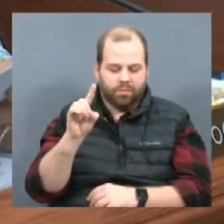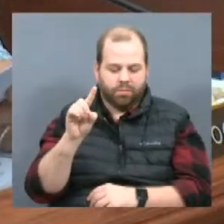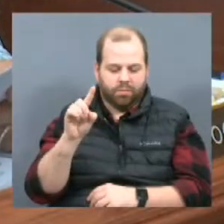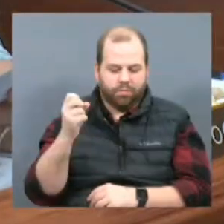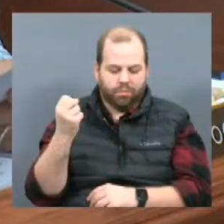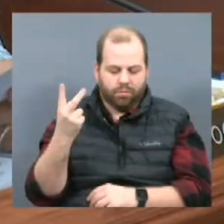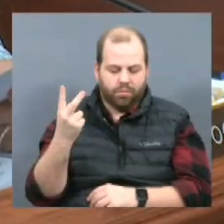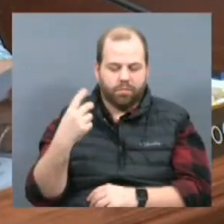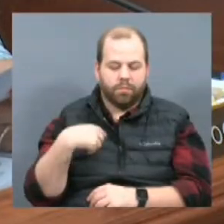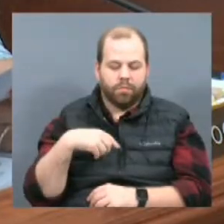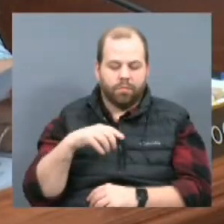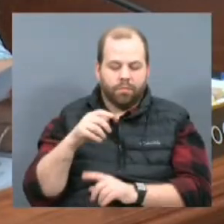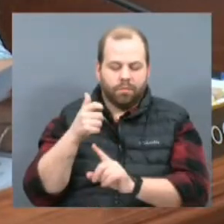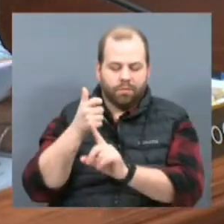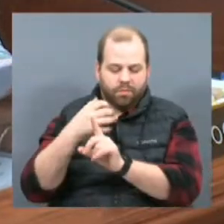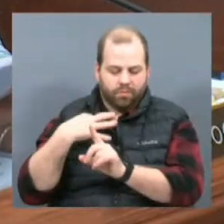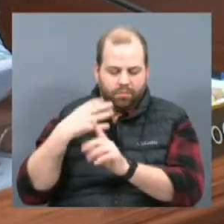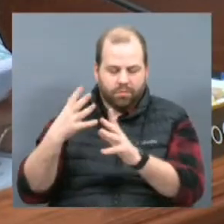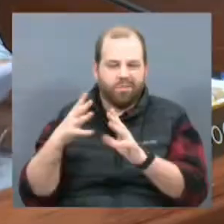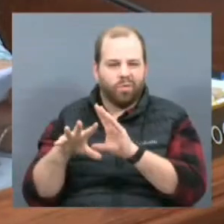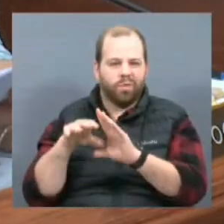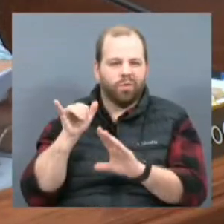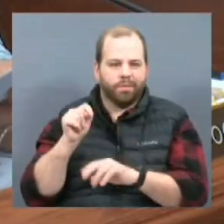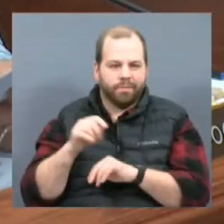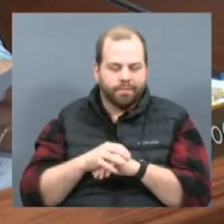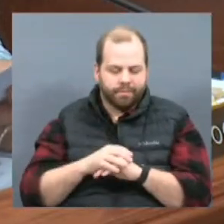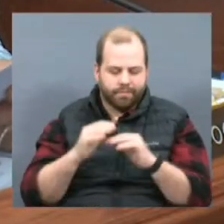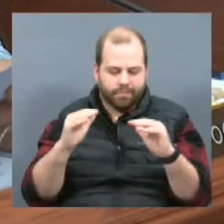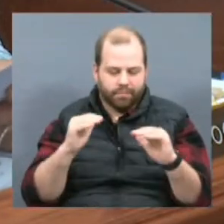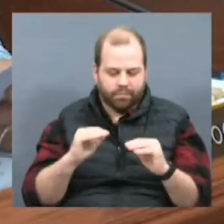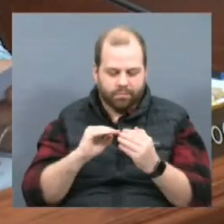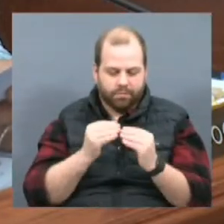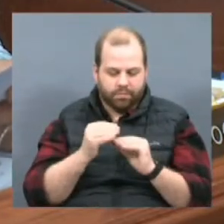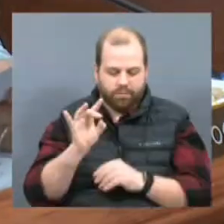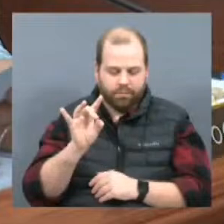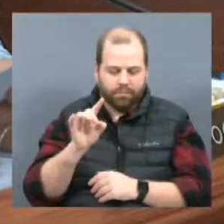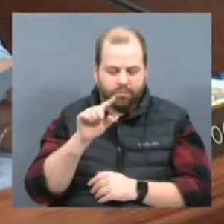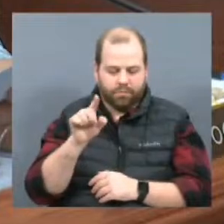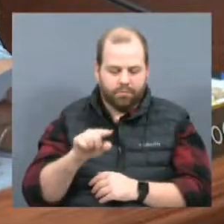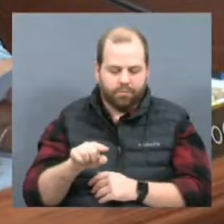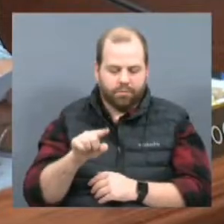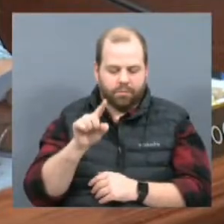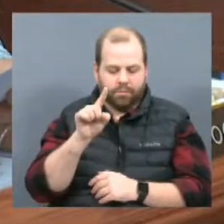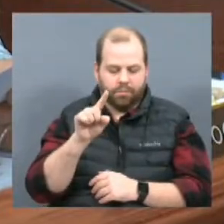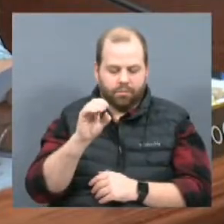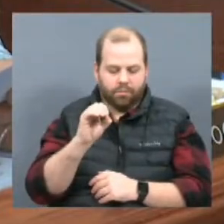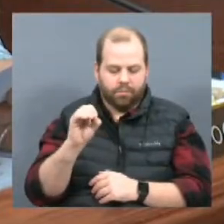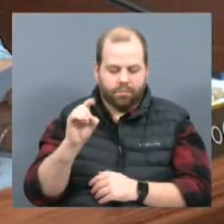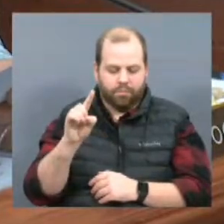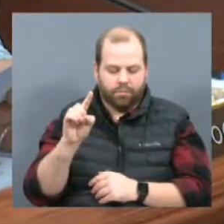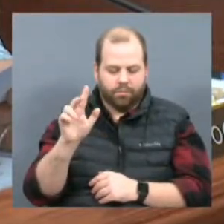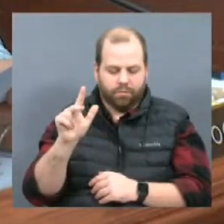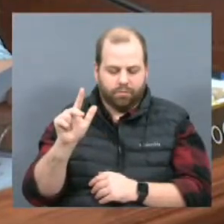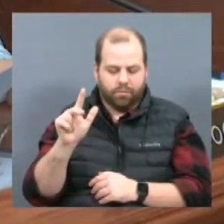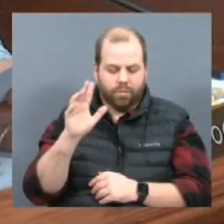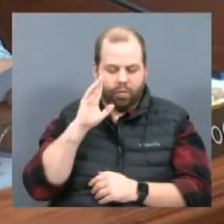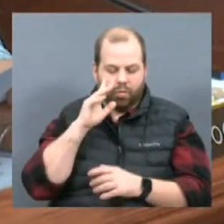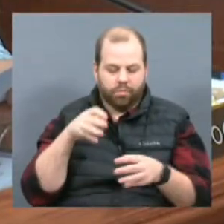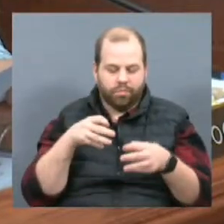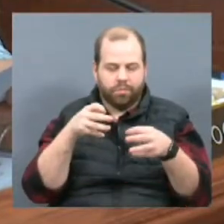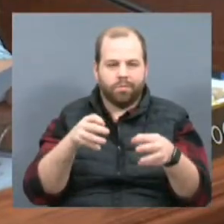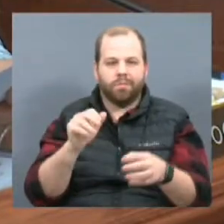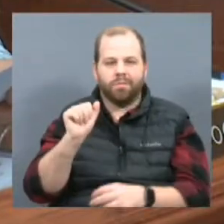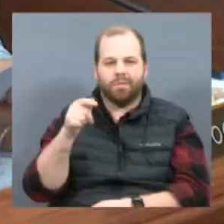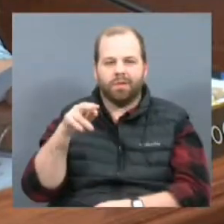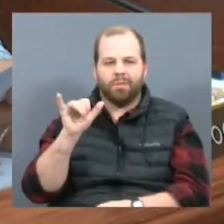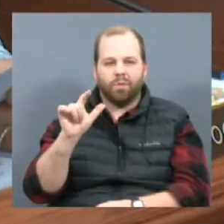being withdrawn at the request of the applicant. Item 8, Z 10,123 is being deferred to the April 10th agenda